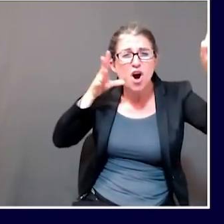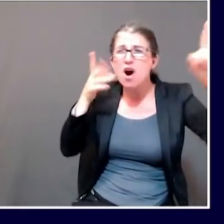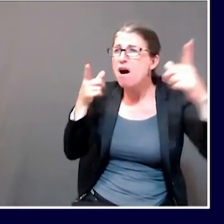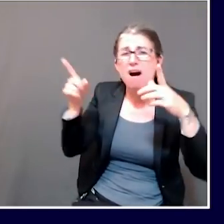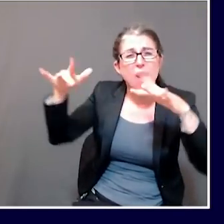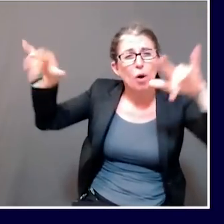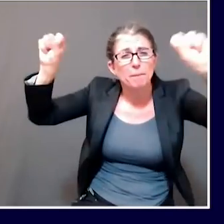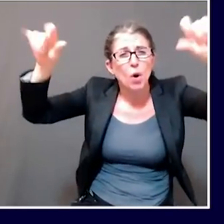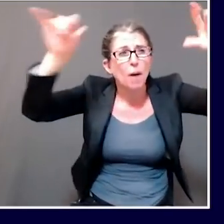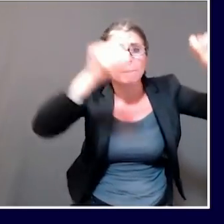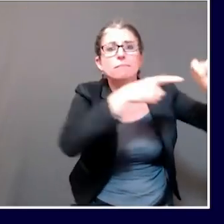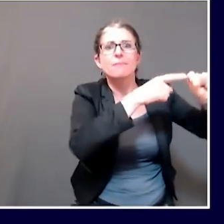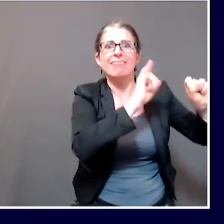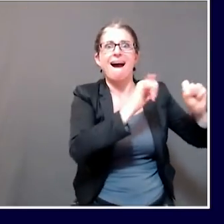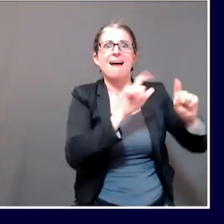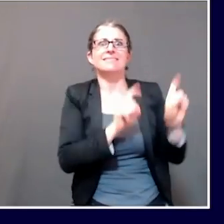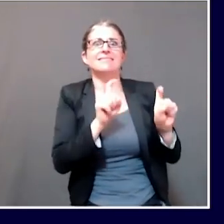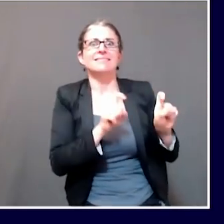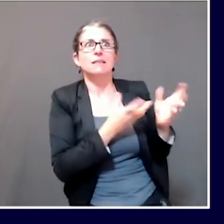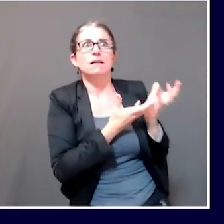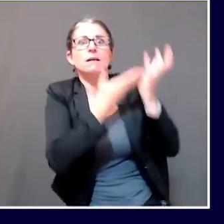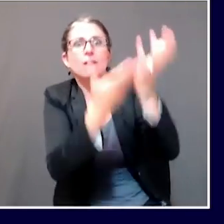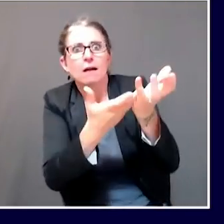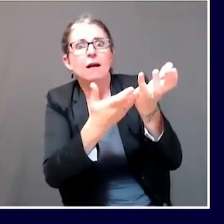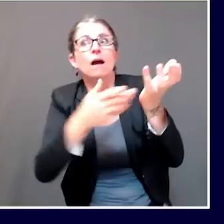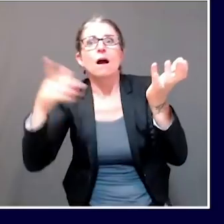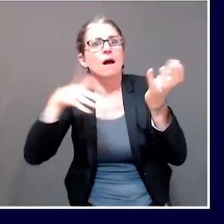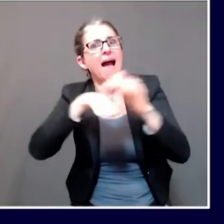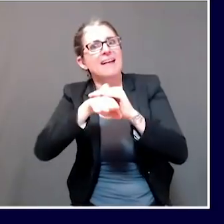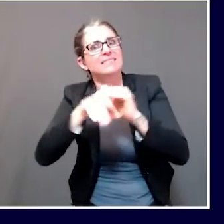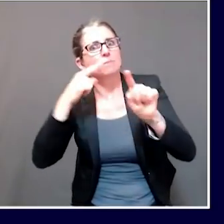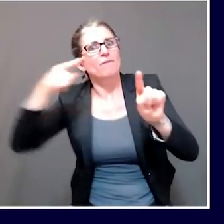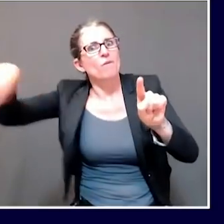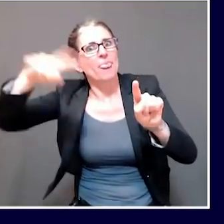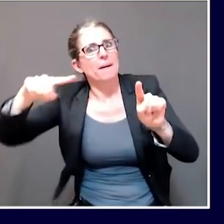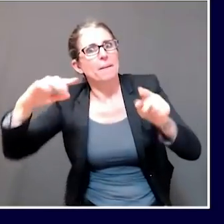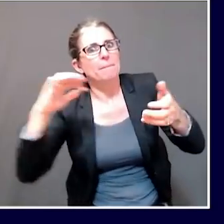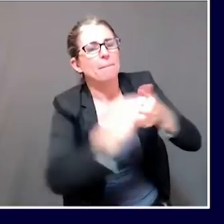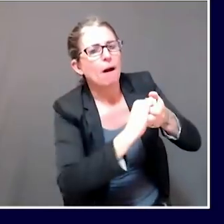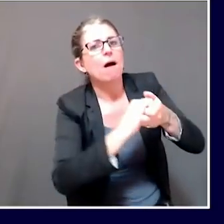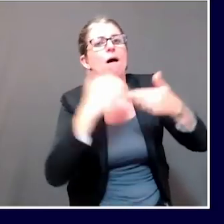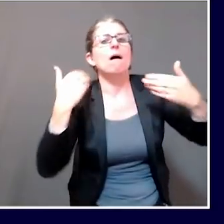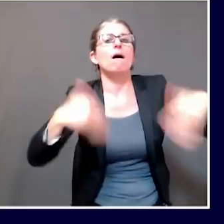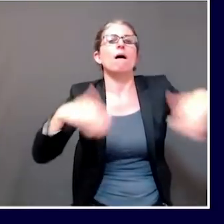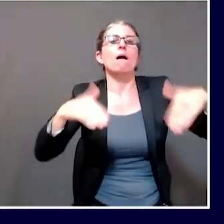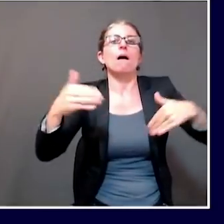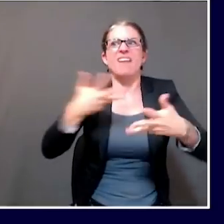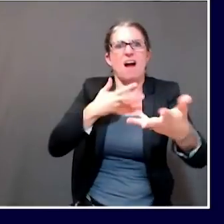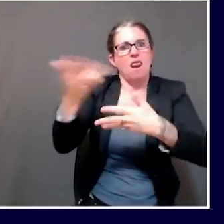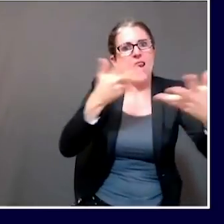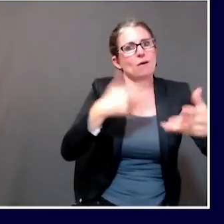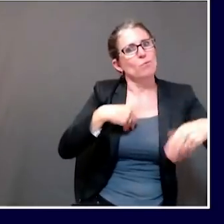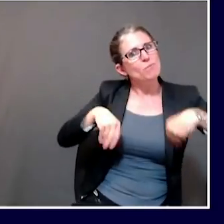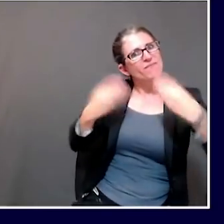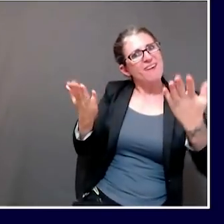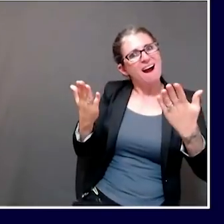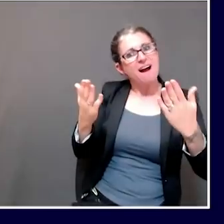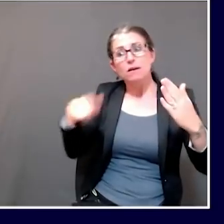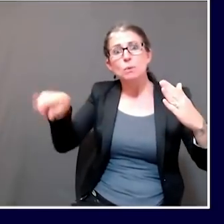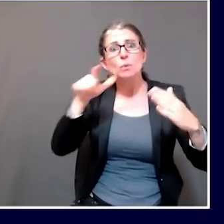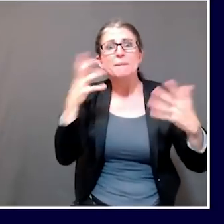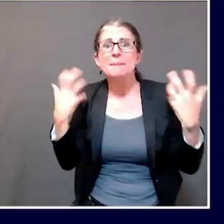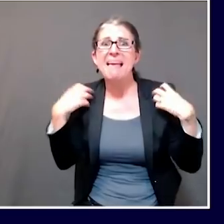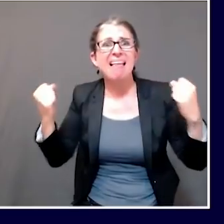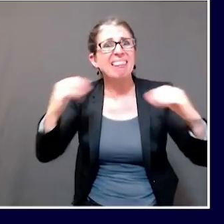CDC to provide widespread, easy access to universal COVID-19 as